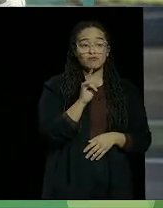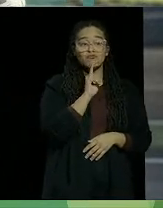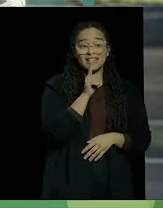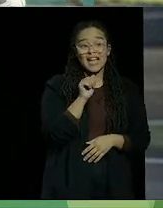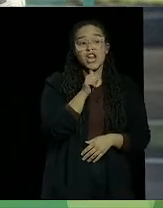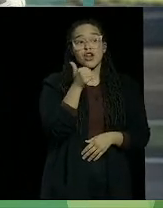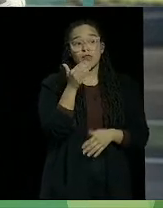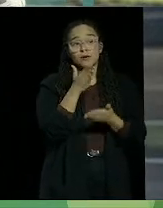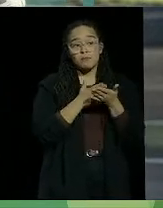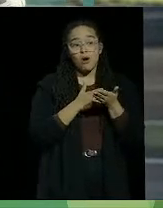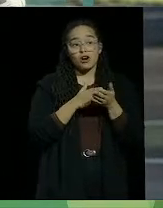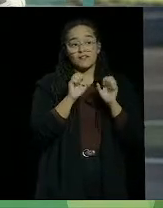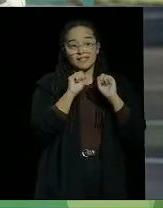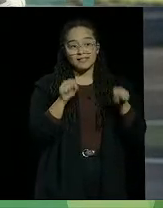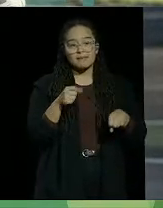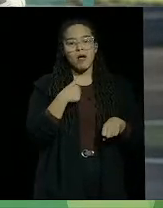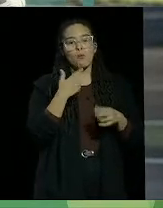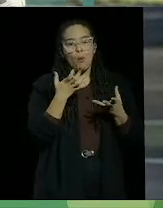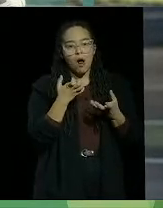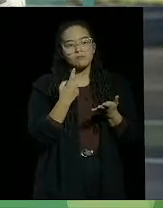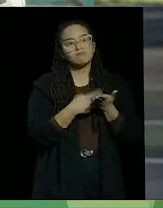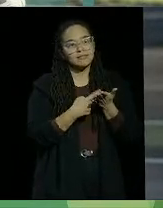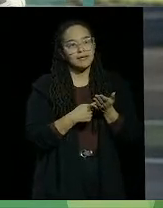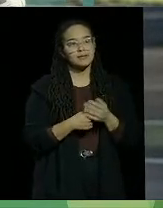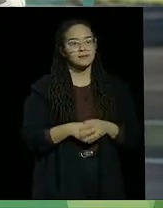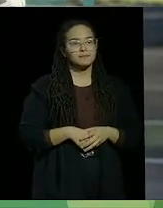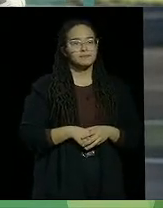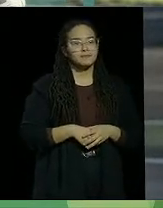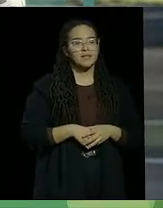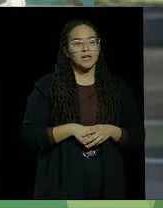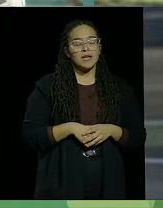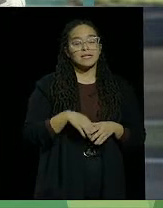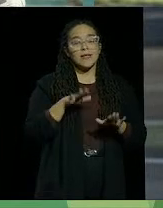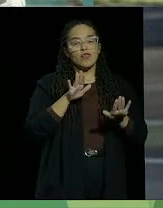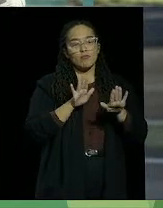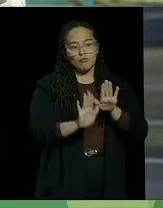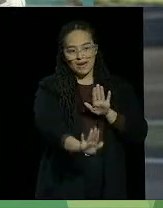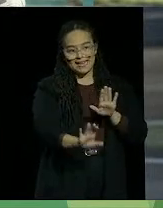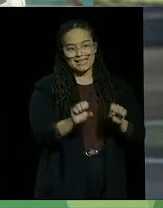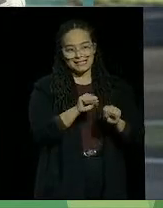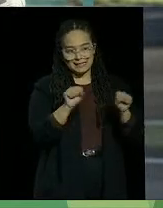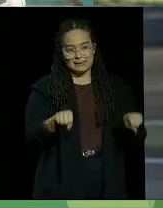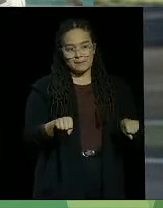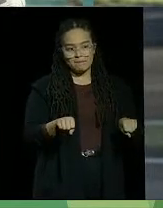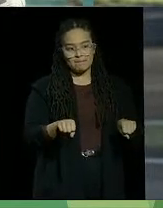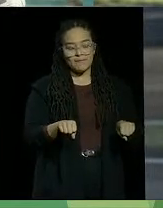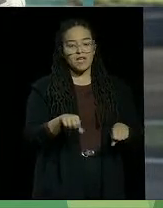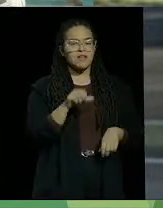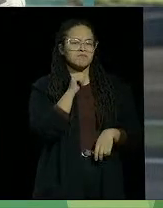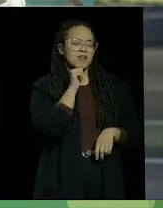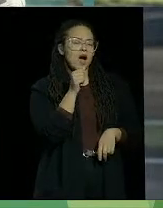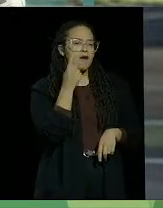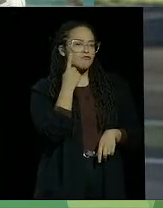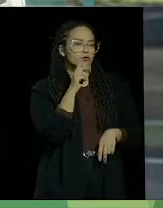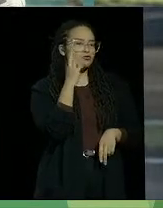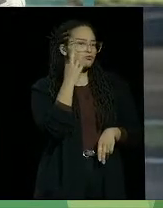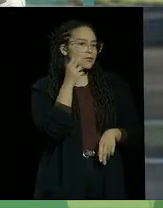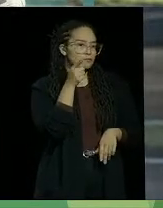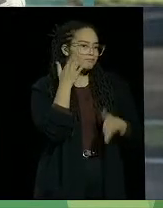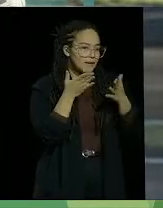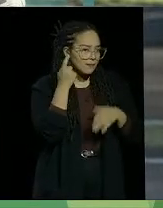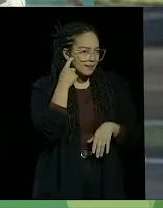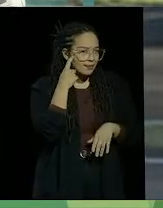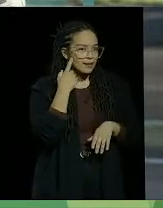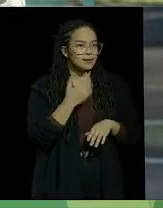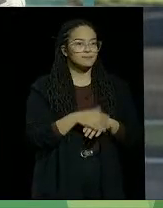component of the system I'd like to spend a few minutes talking about, namely the braking system. But not for the reasons